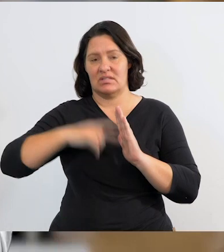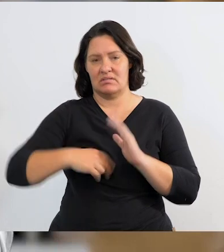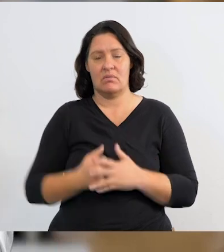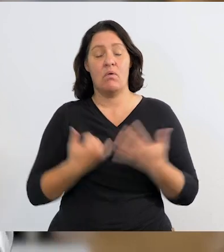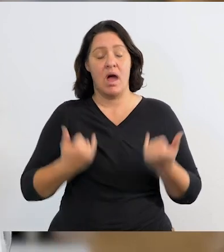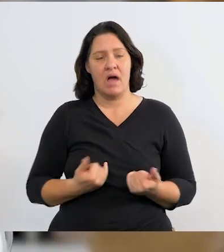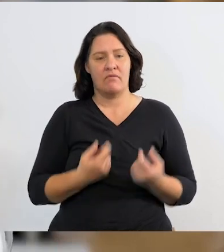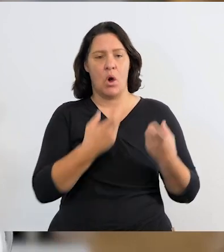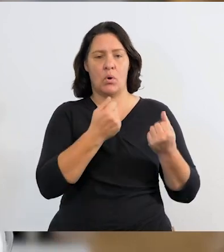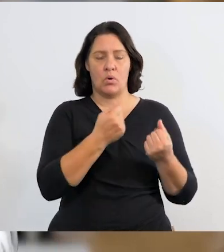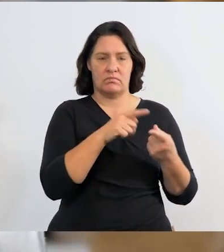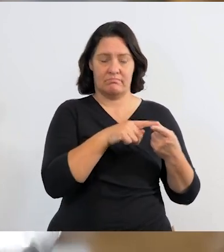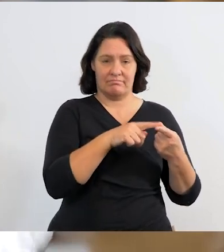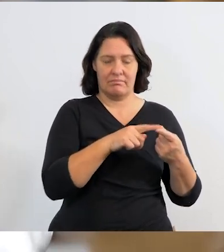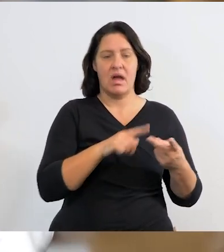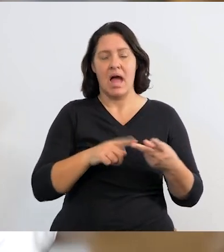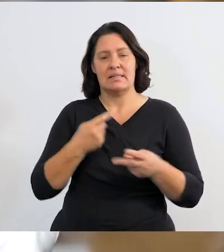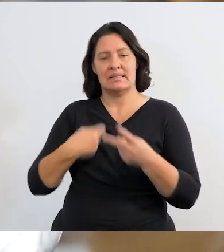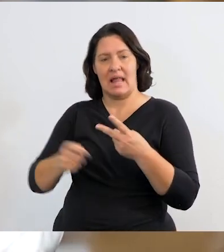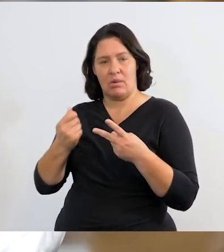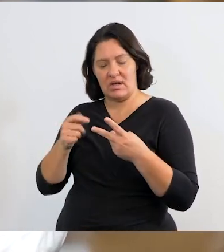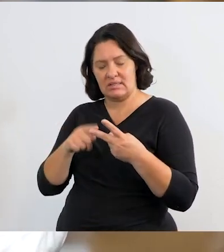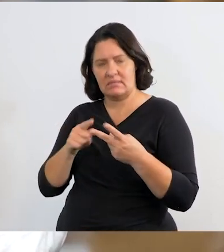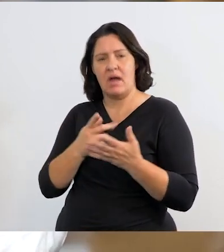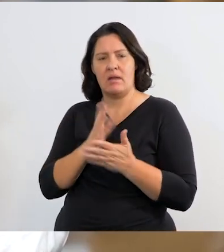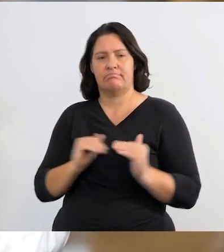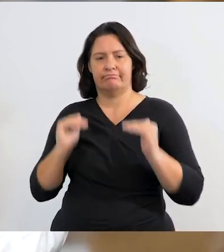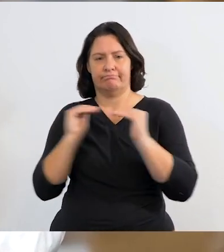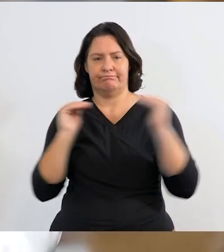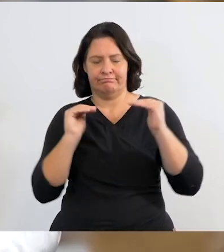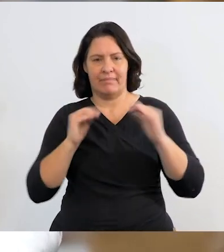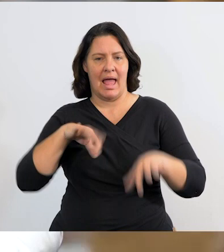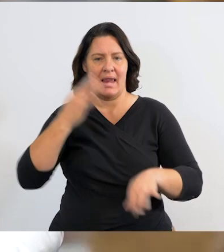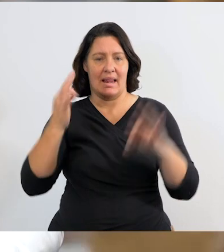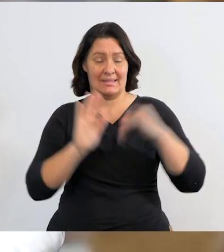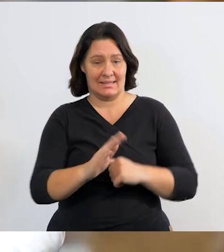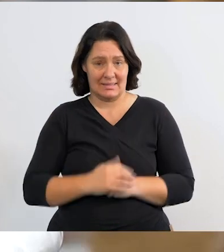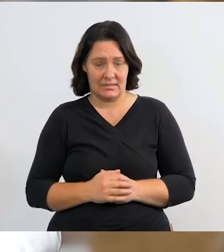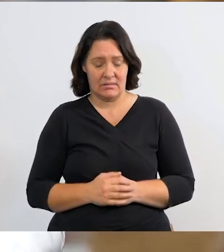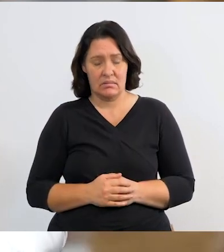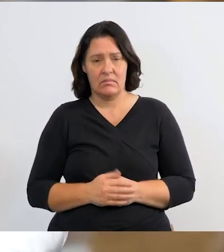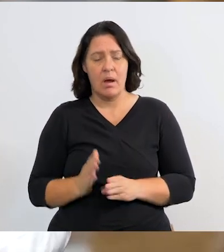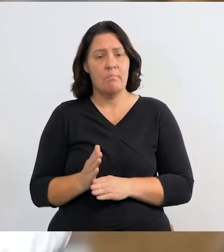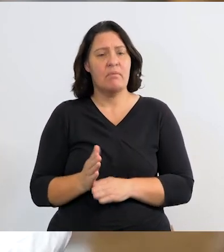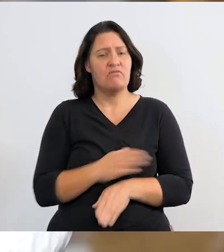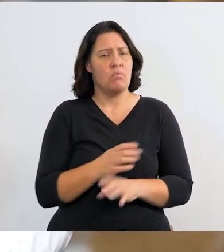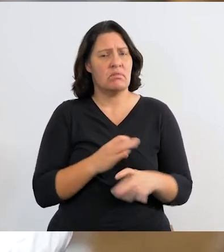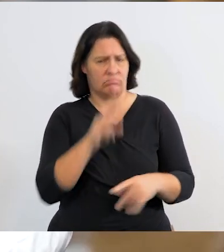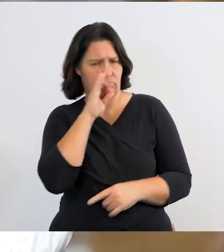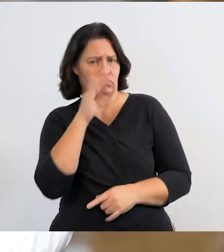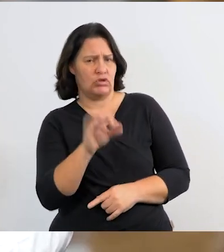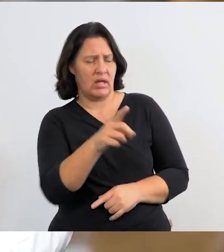cost price, selling price, as well as break-even analysis. Now, before we start with this lesson, let me quickly check with